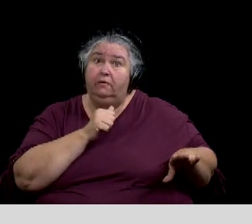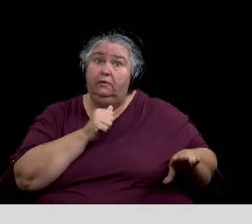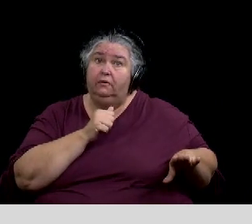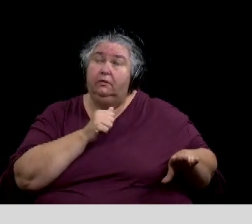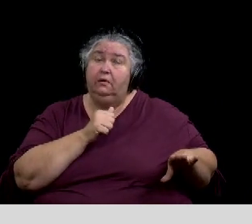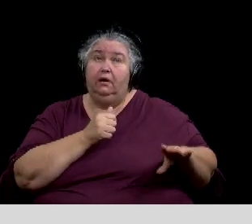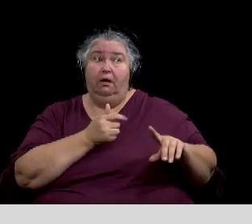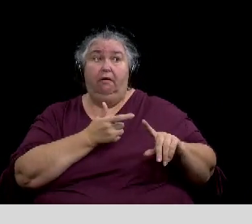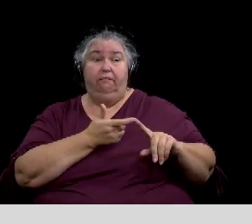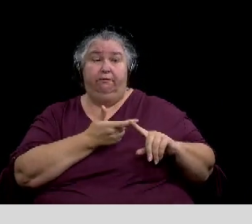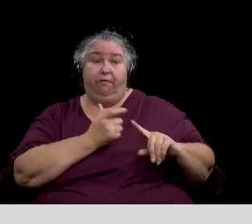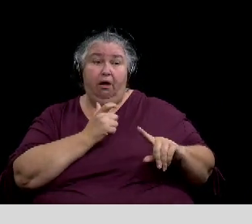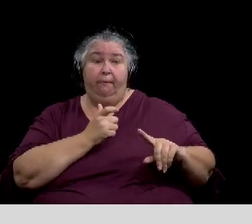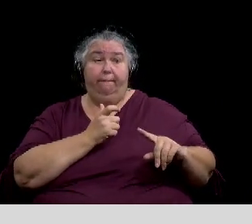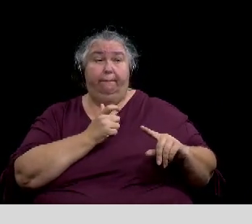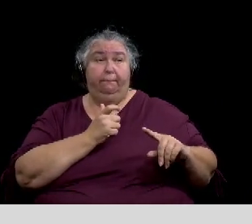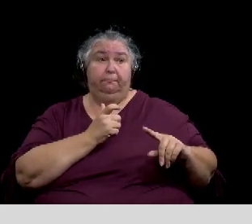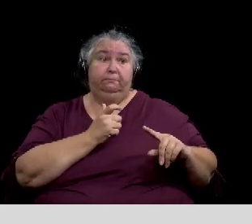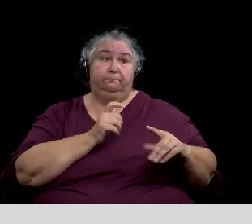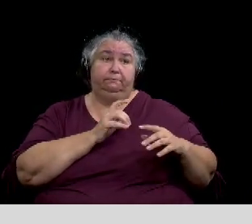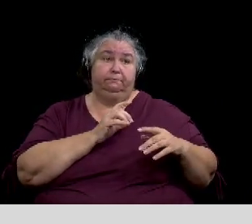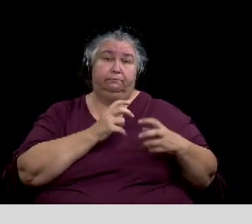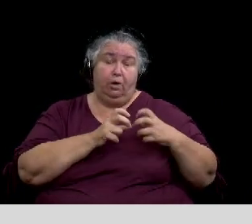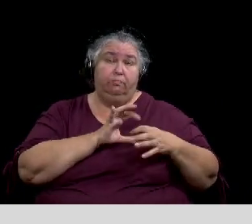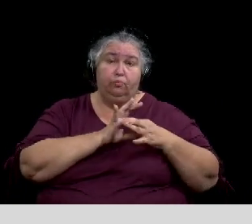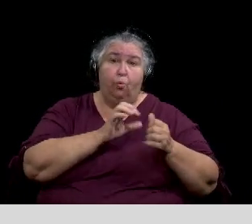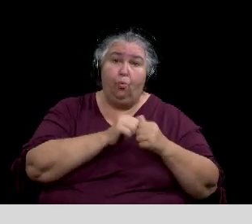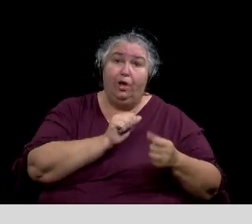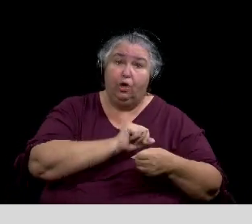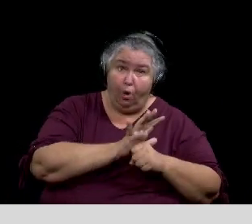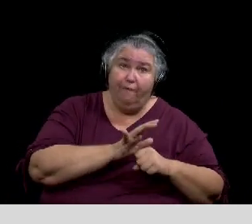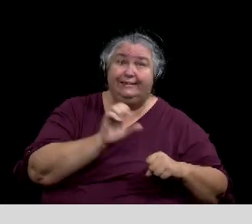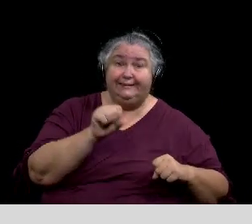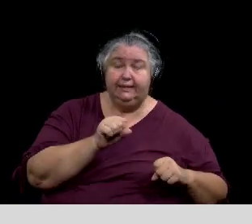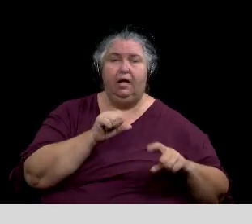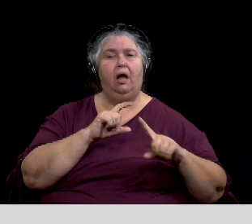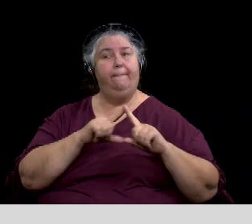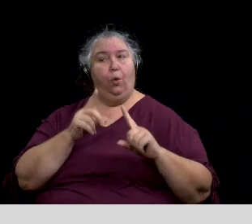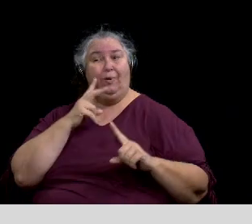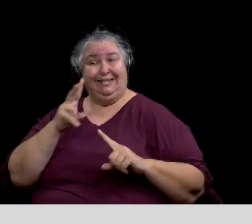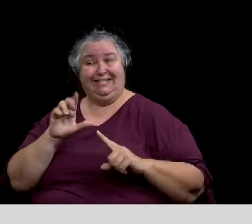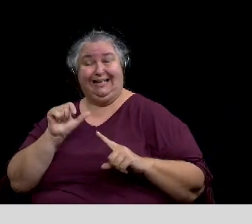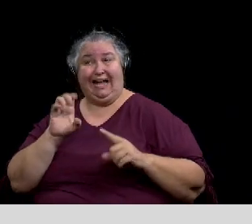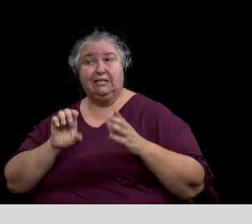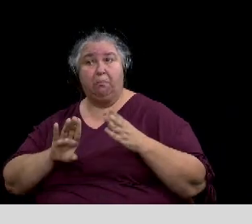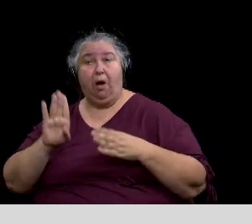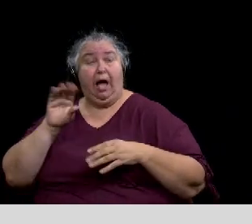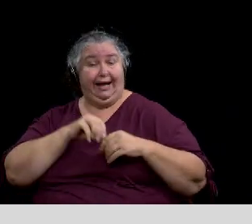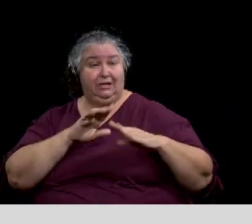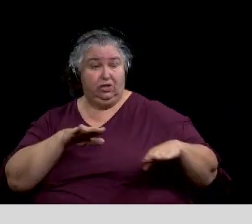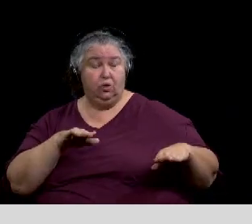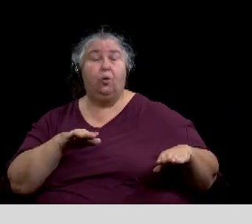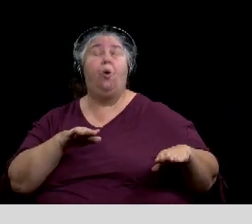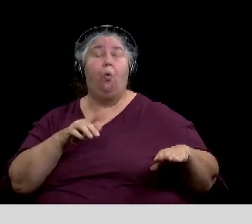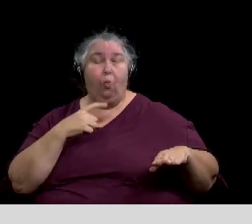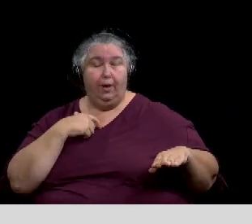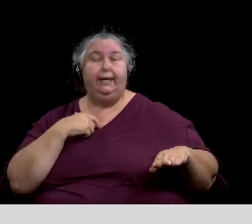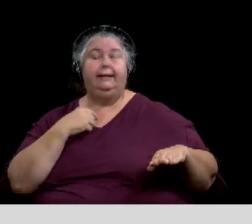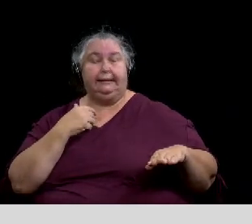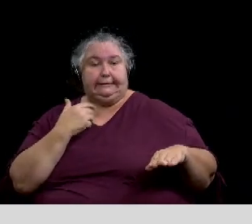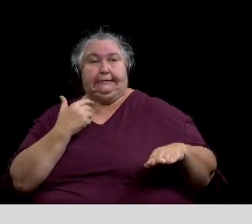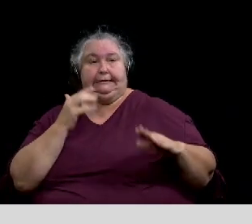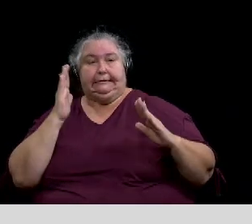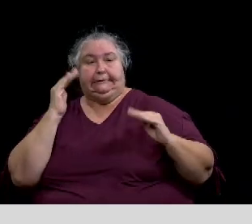major sequelae, major problems associated with COVID-19, but because as we see cases climb in children, we do expect to see